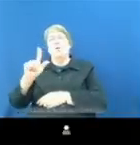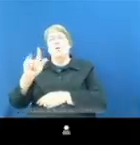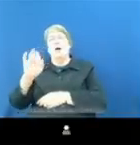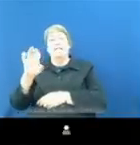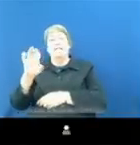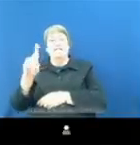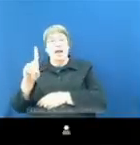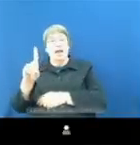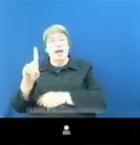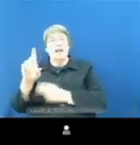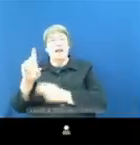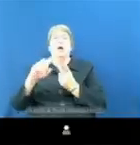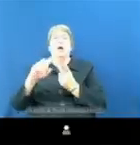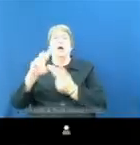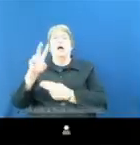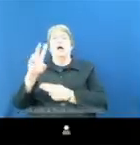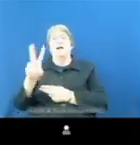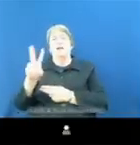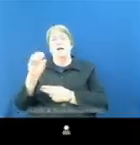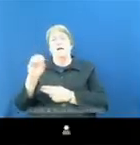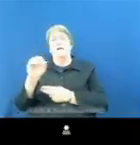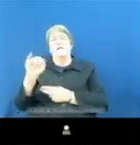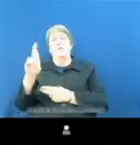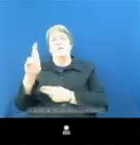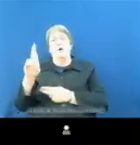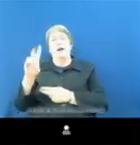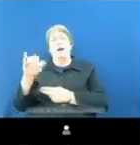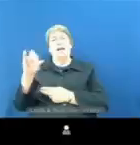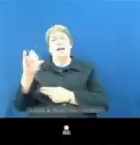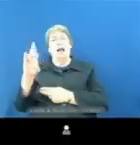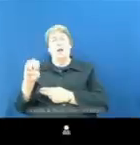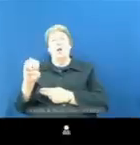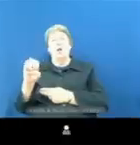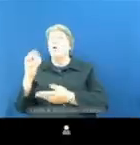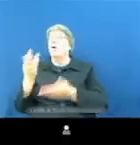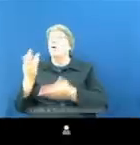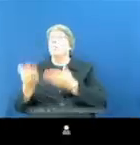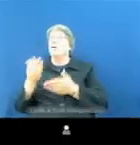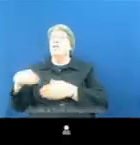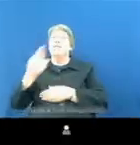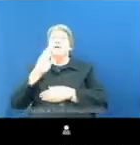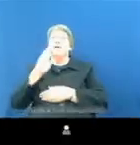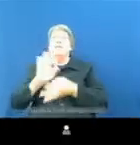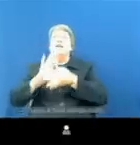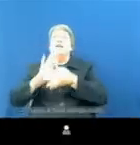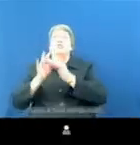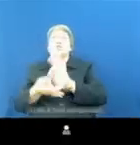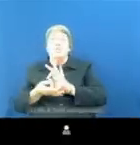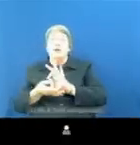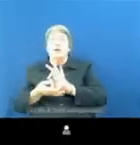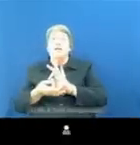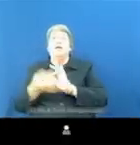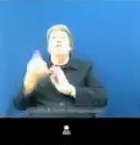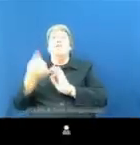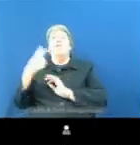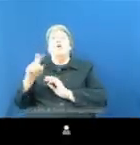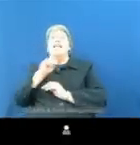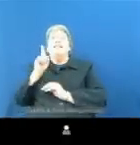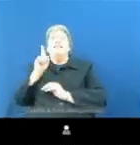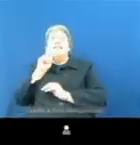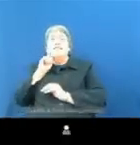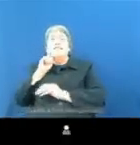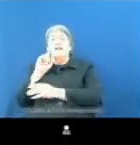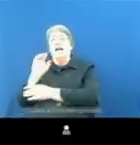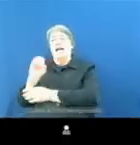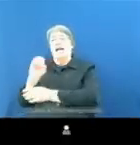Or they might be interpreting the qualification process for a deaf expert witness. So voir